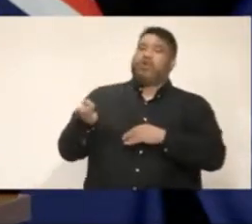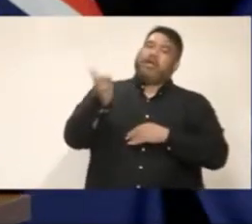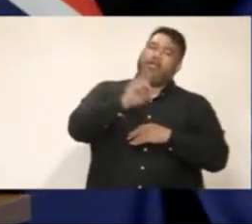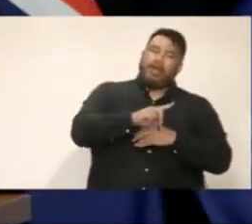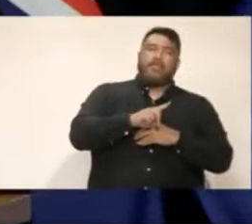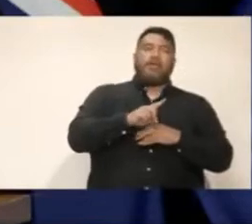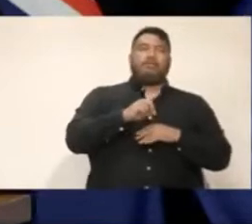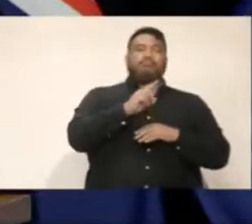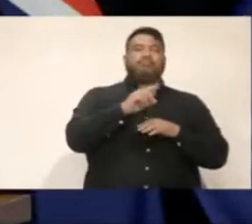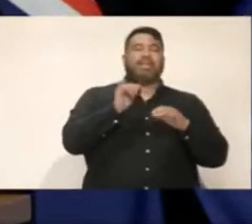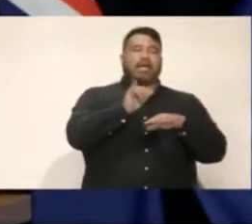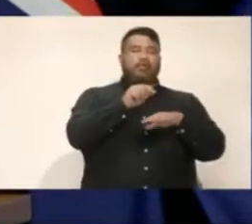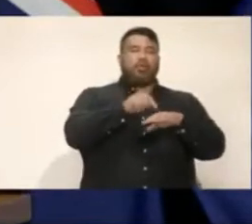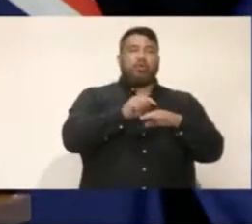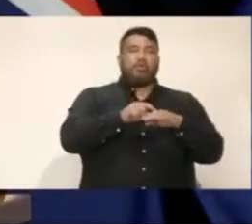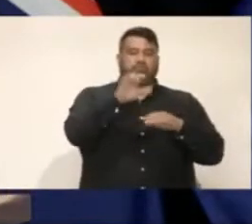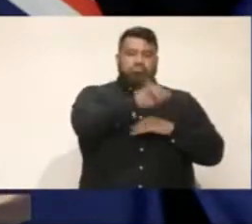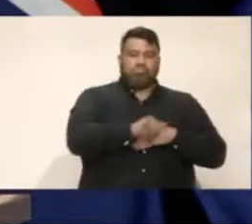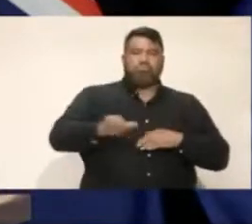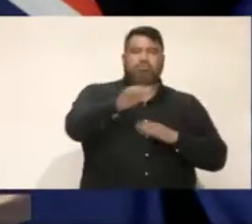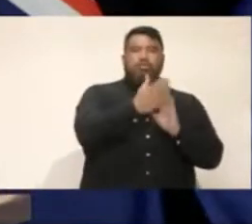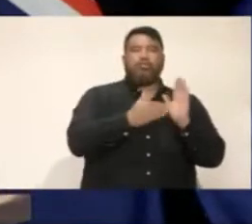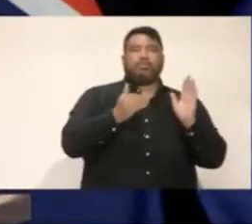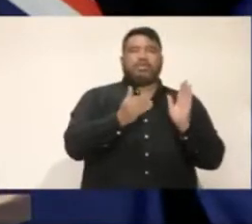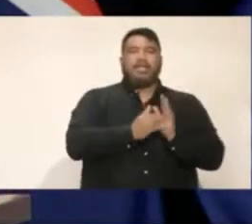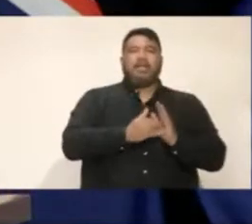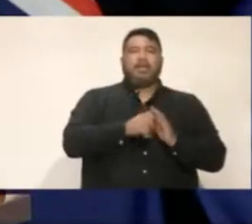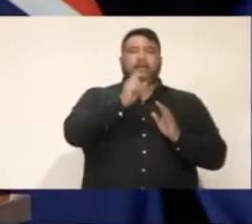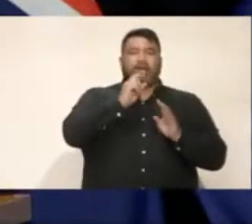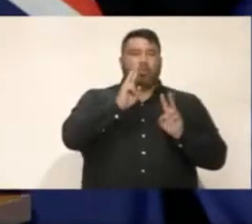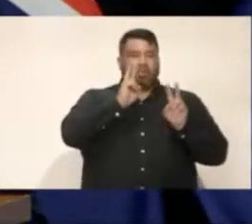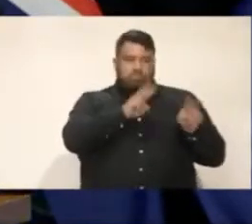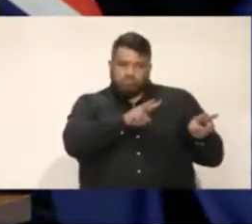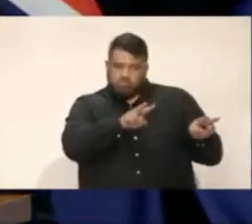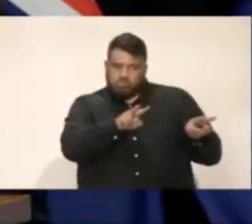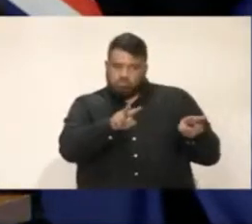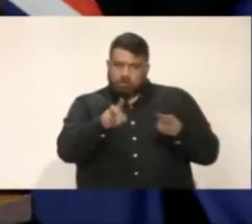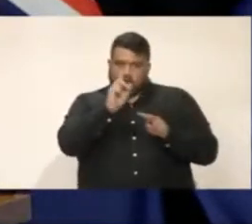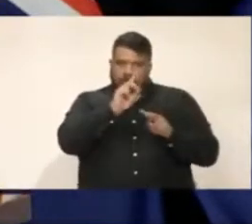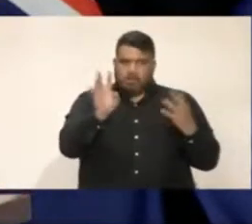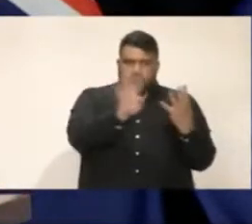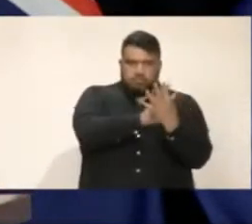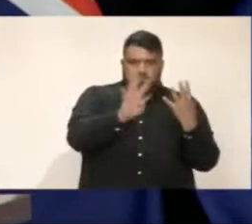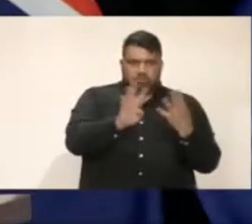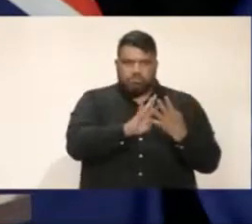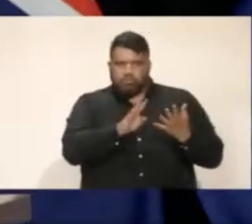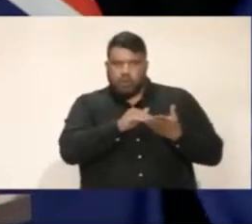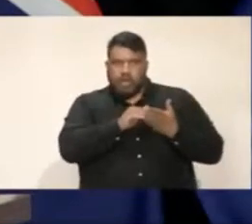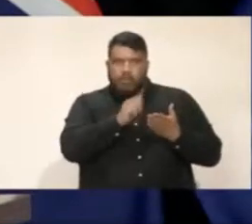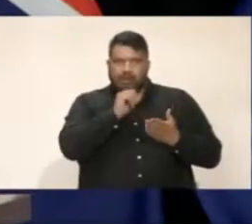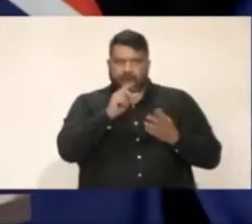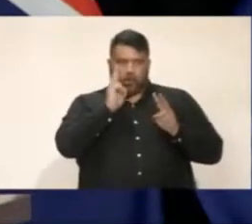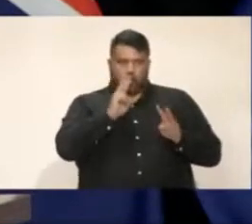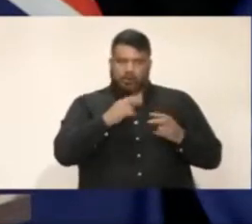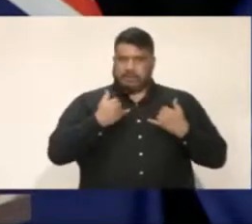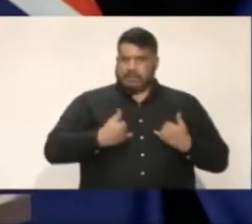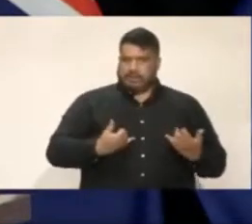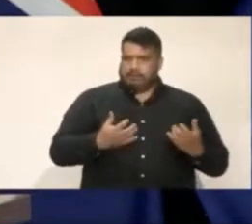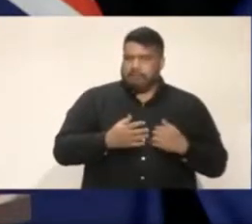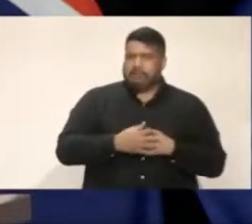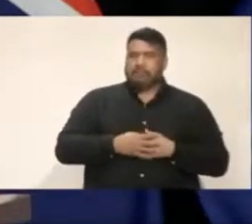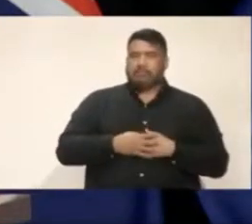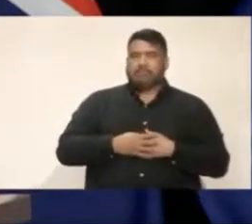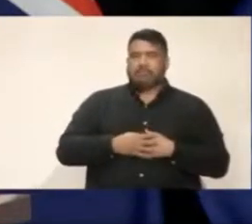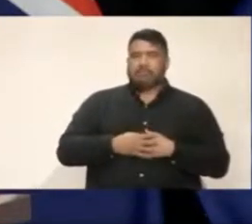be travelling right now. Just a reminder that we will be making available the sites of all our testing stations on the